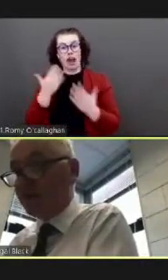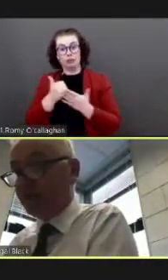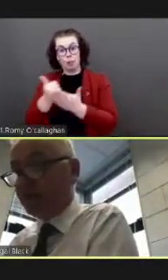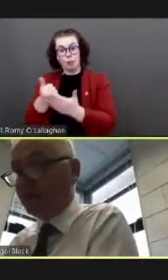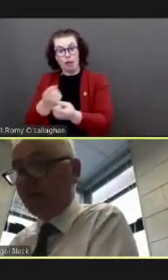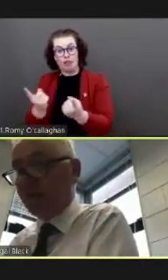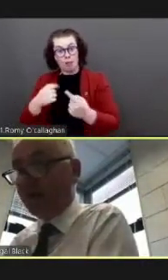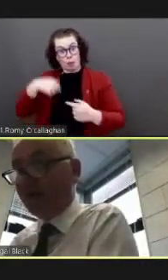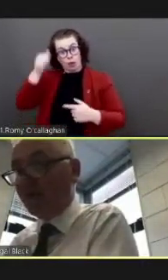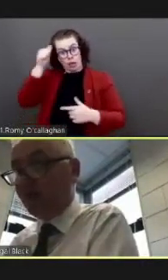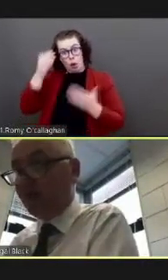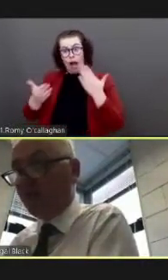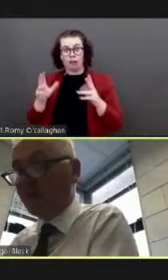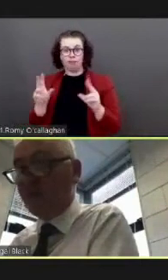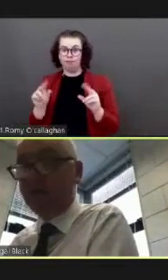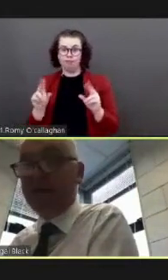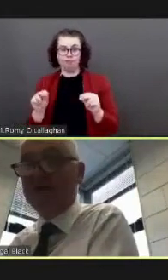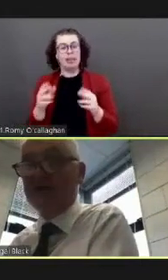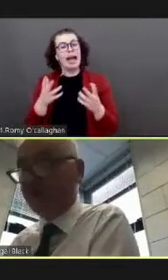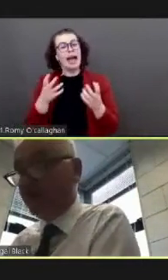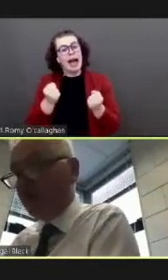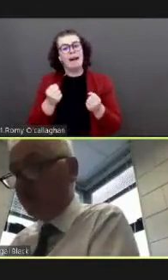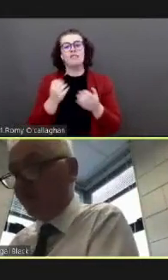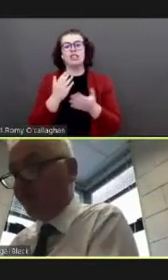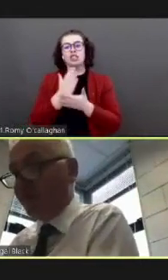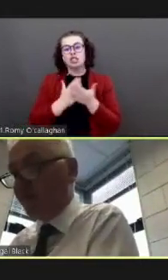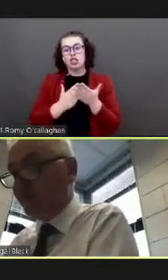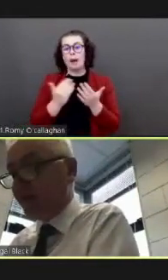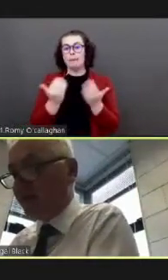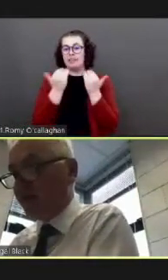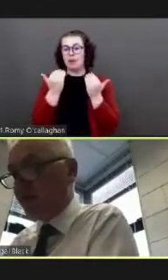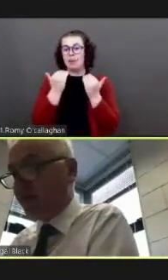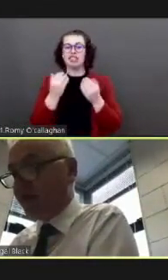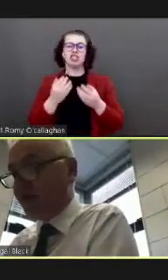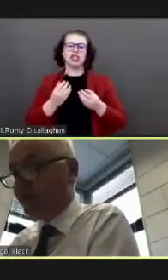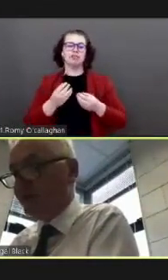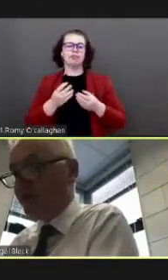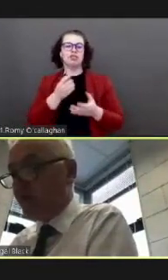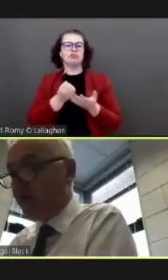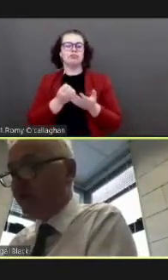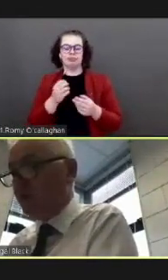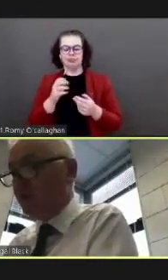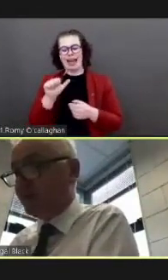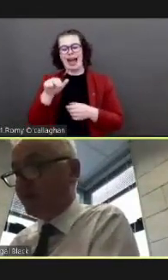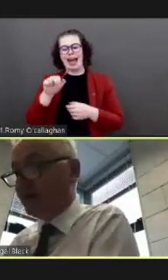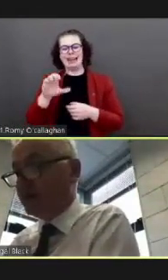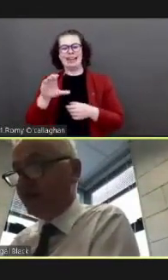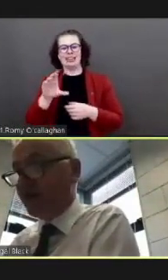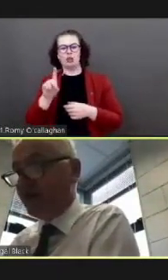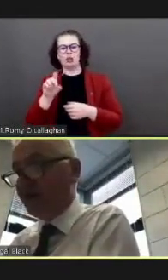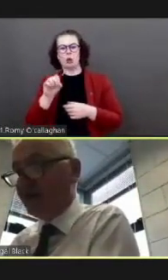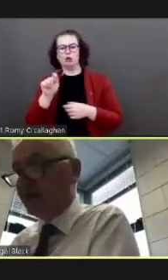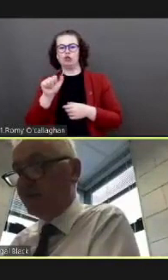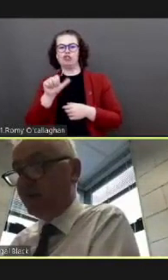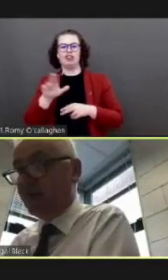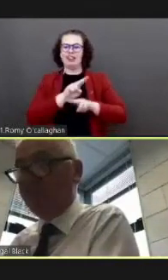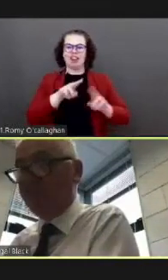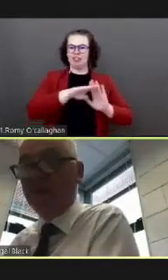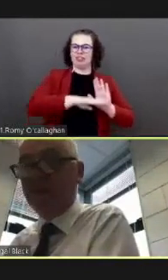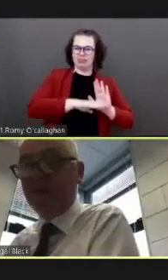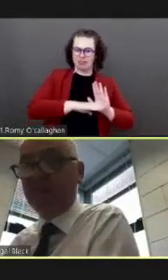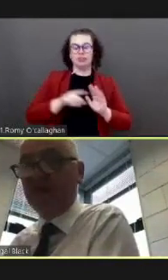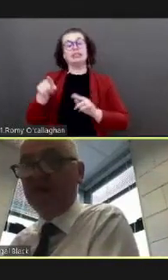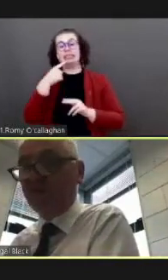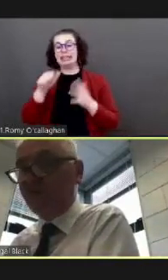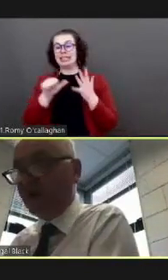to suggest that 60-70% of the prison population suffer from a personality disorder. We have some research indicating that 28% of